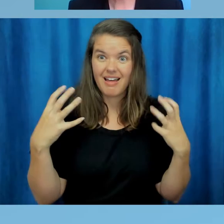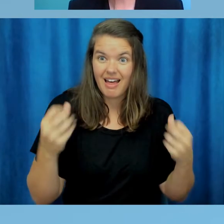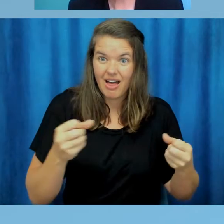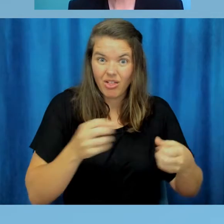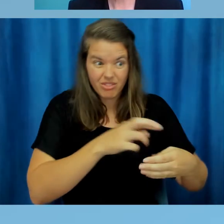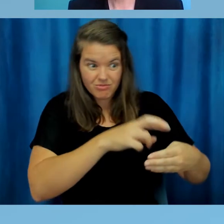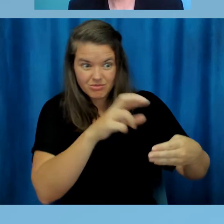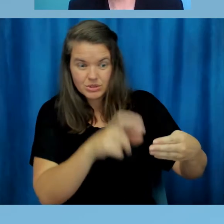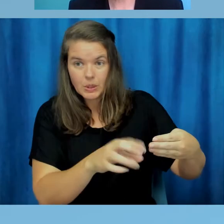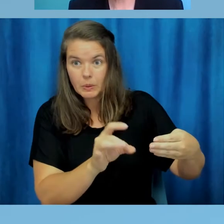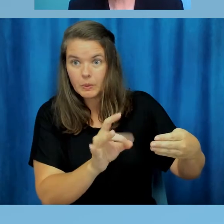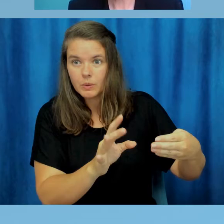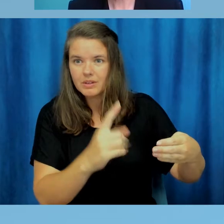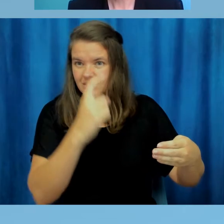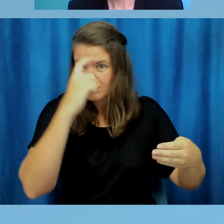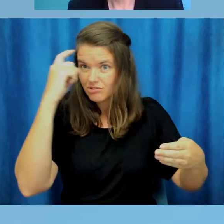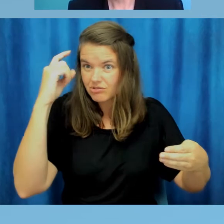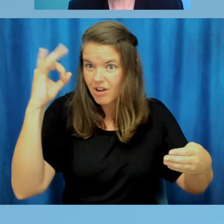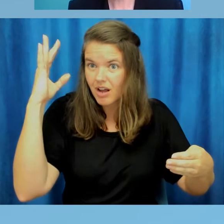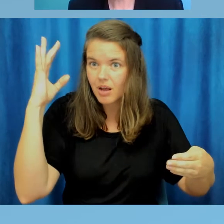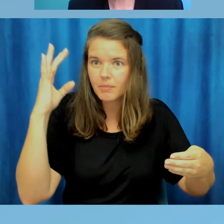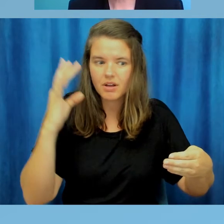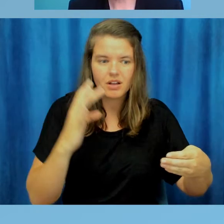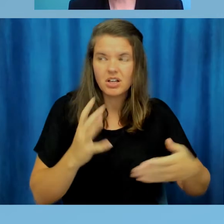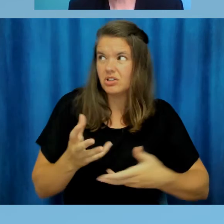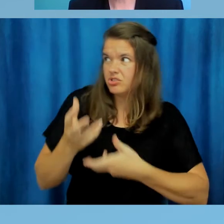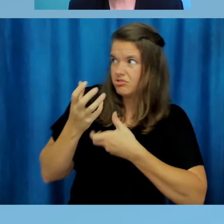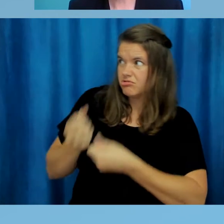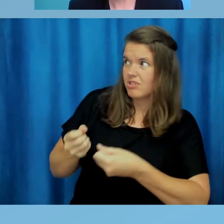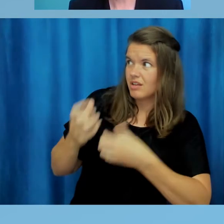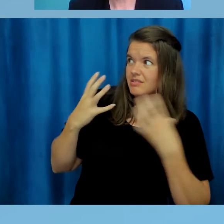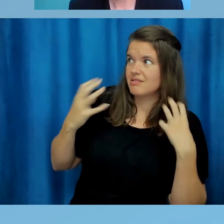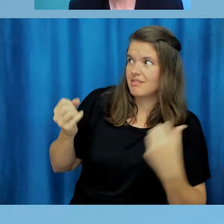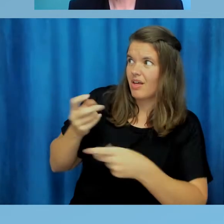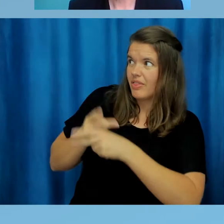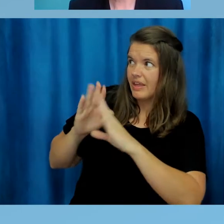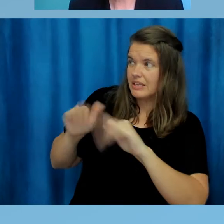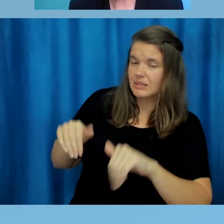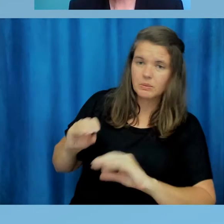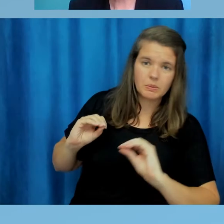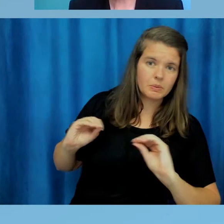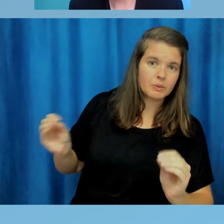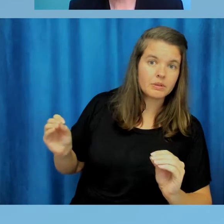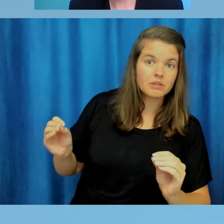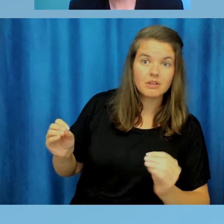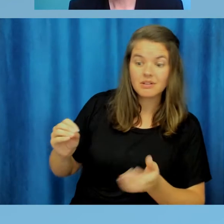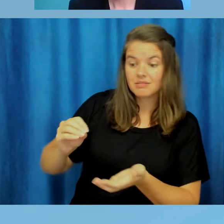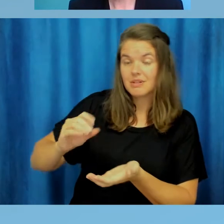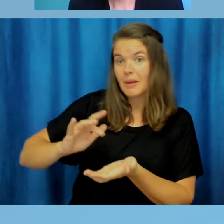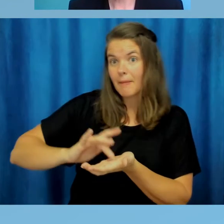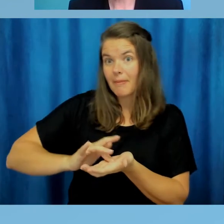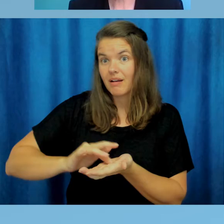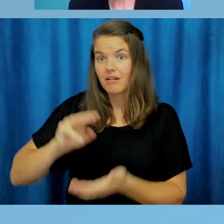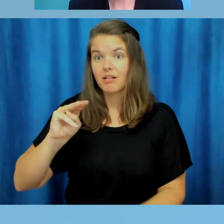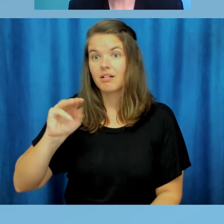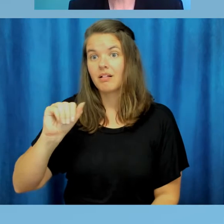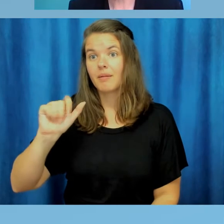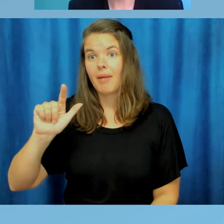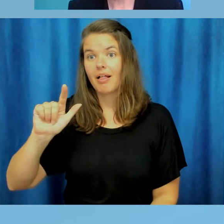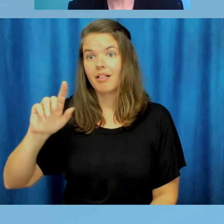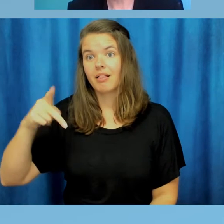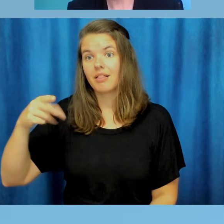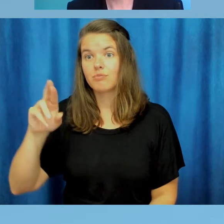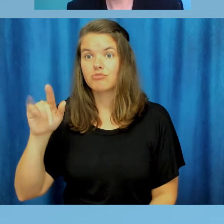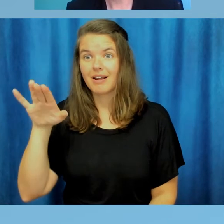health outcomes, trauma, lack of trust in the healthcare system, medical malpractice, and lawsuits